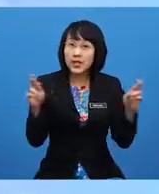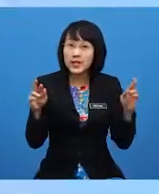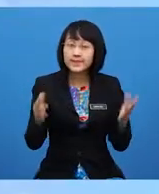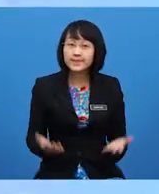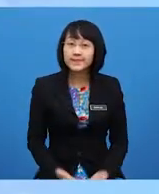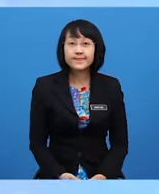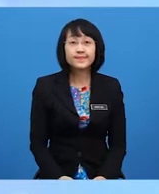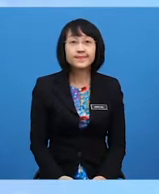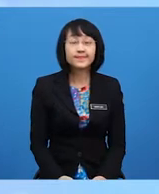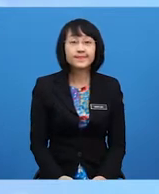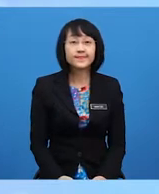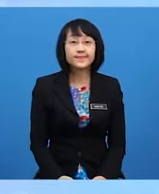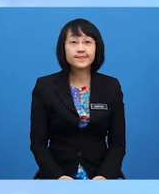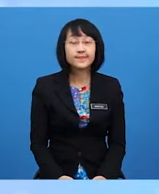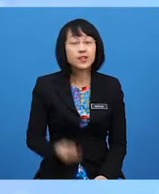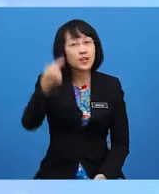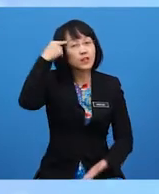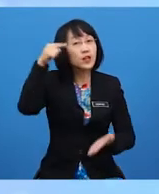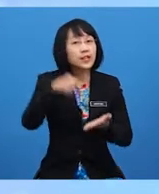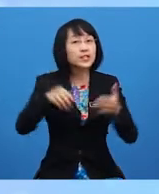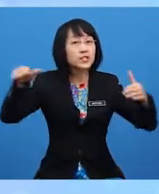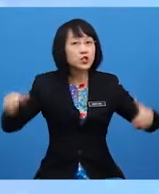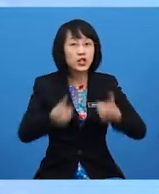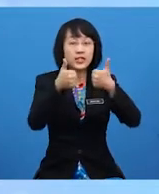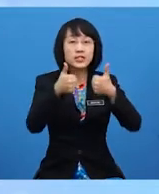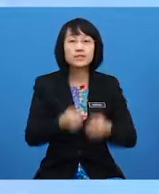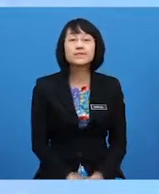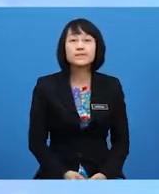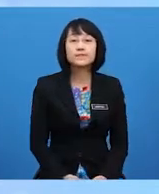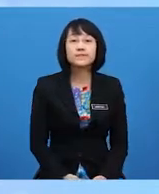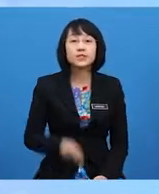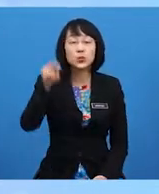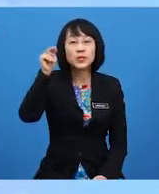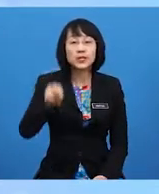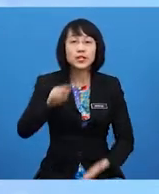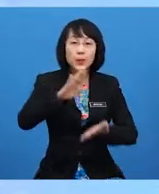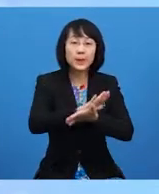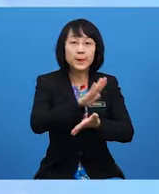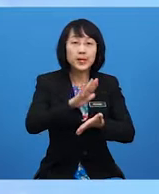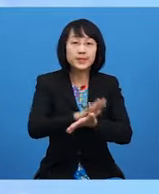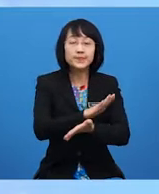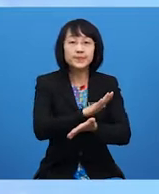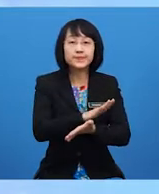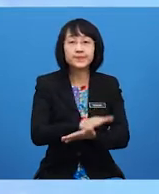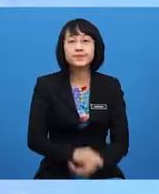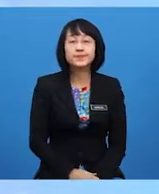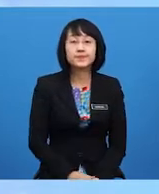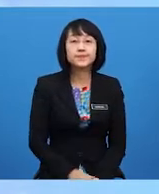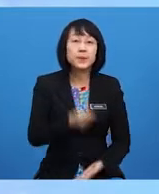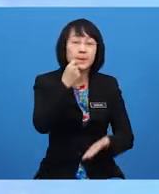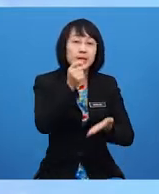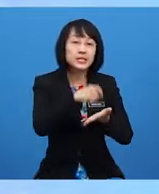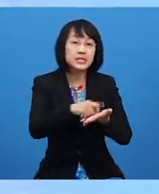For this challenge, you will need a piece of paper, pencil. Lend